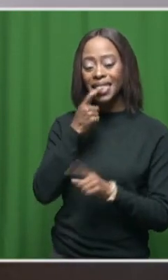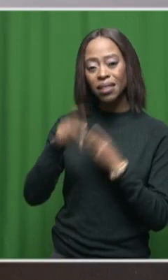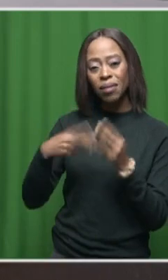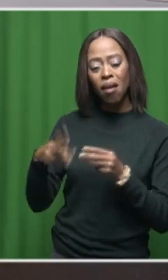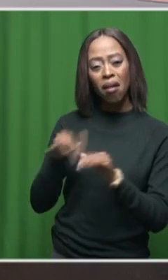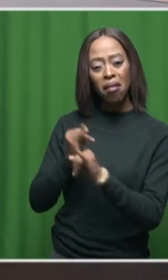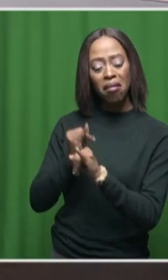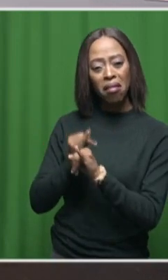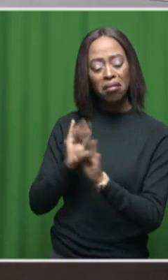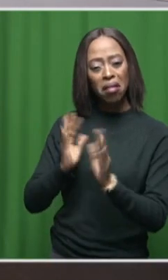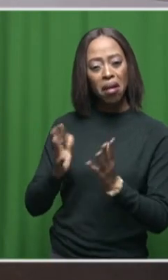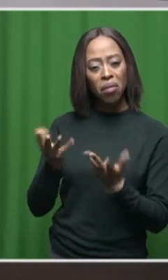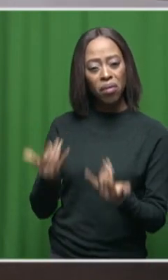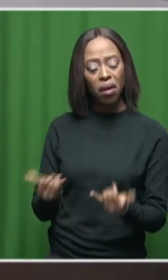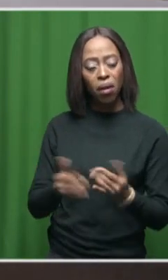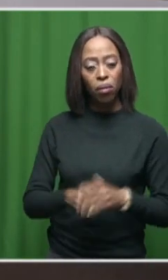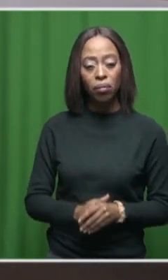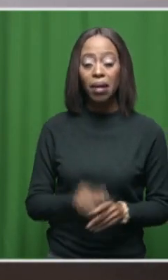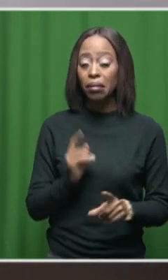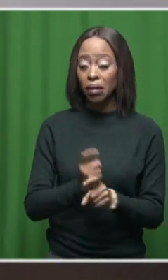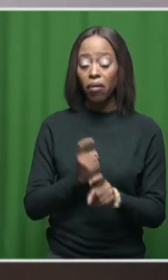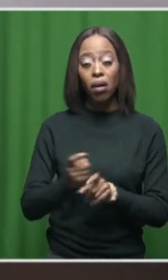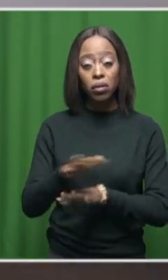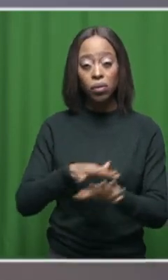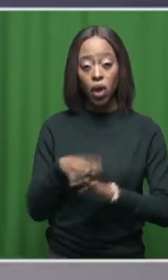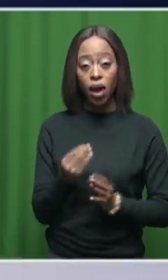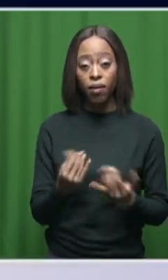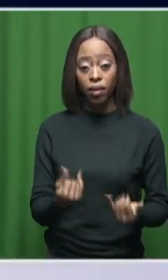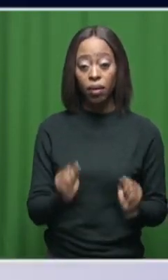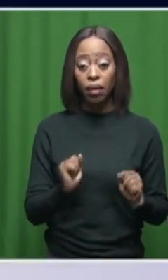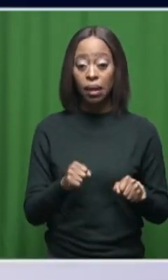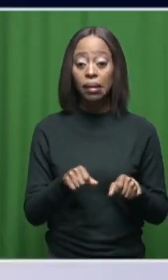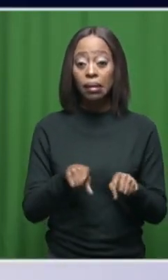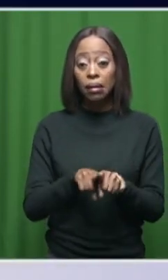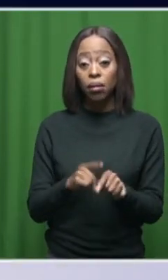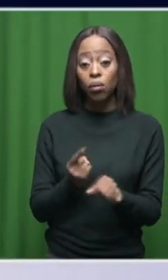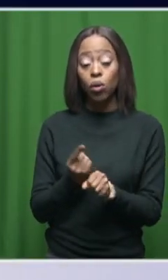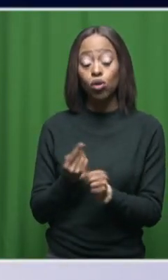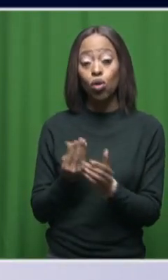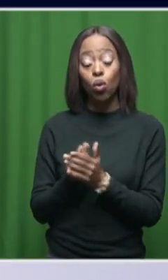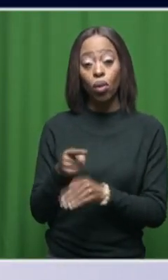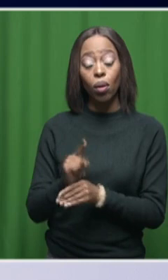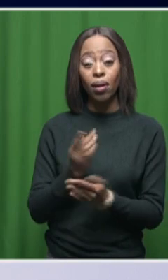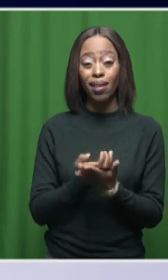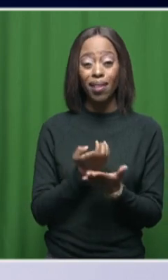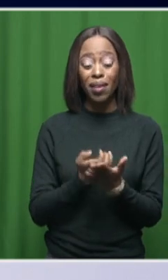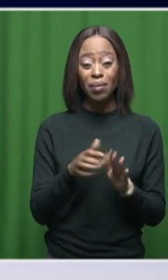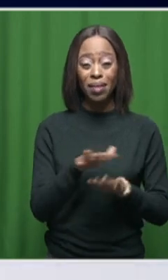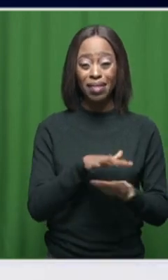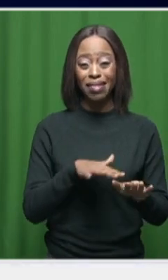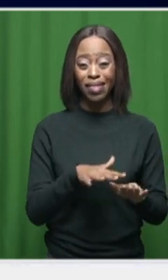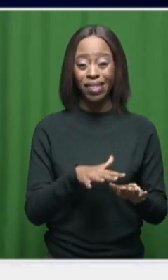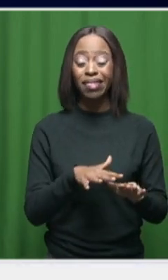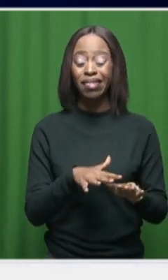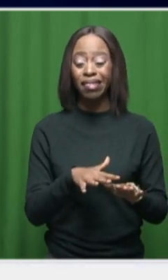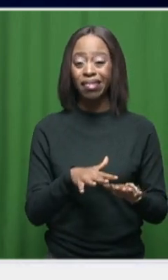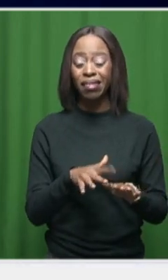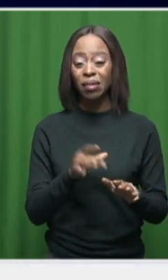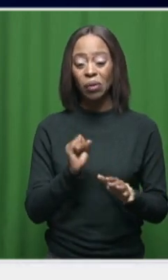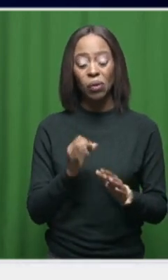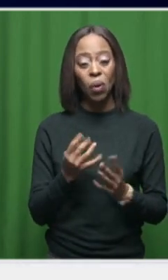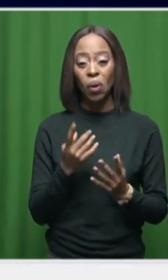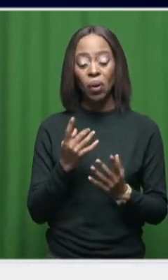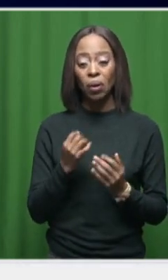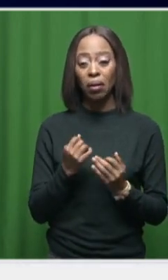industry in South Africa. Well, it's in a difficult place at the moment, understand with the economic conditions. And so it's